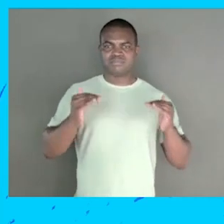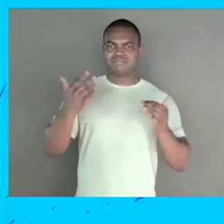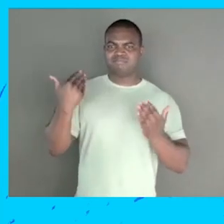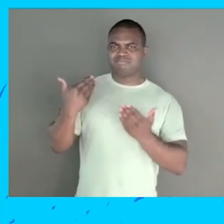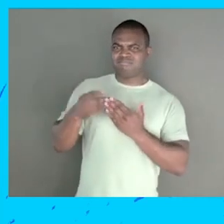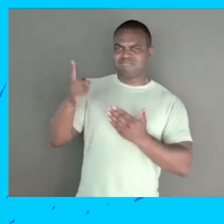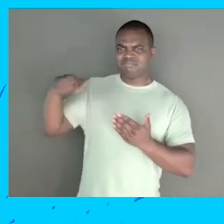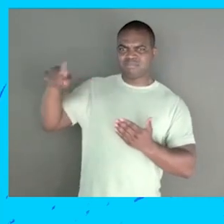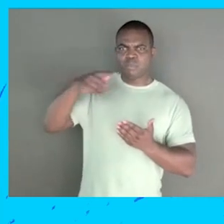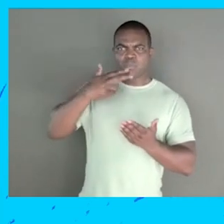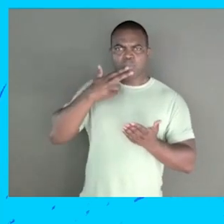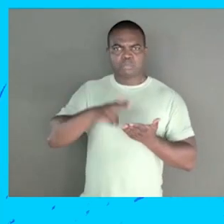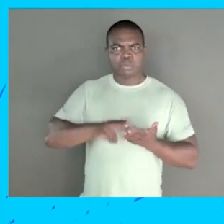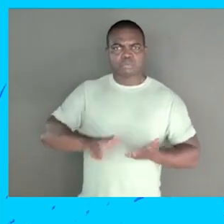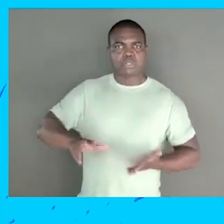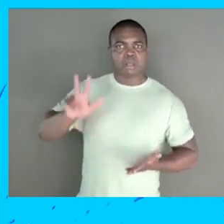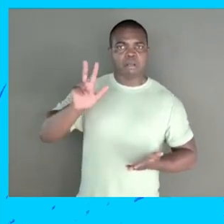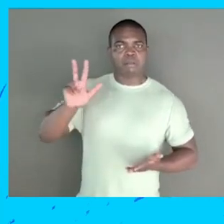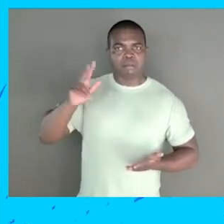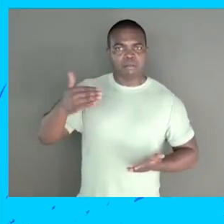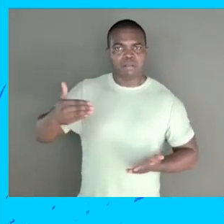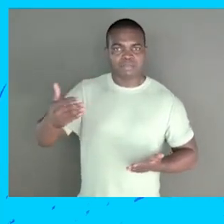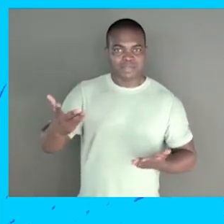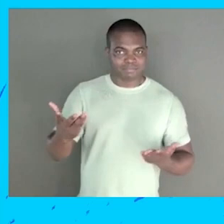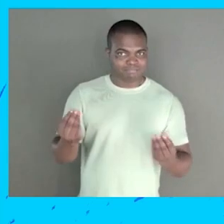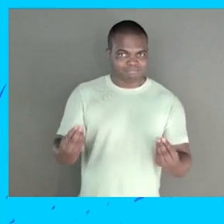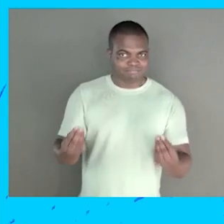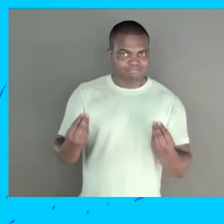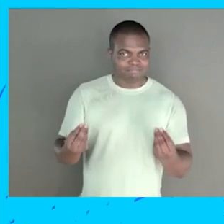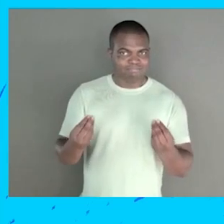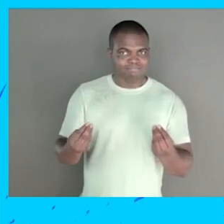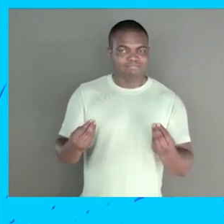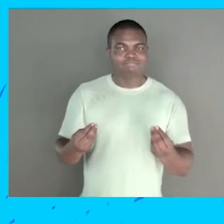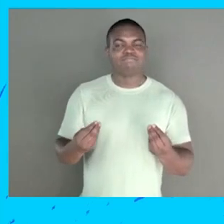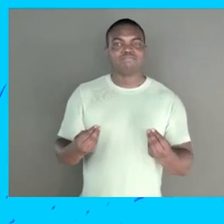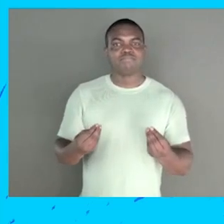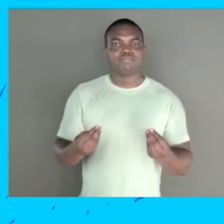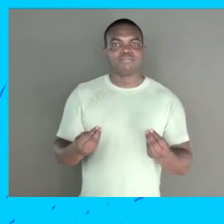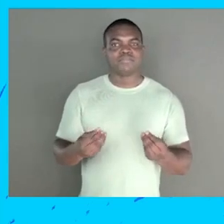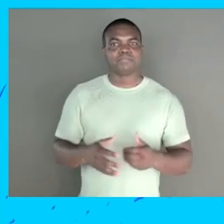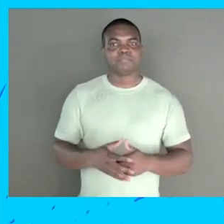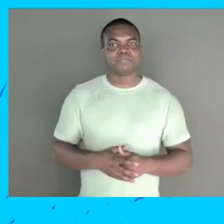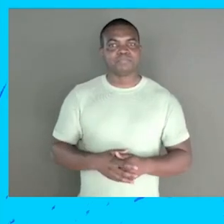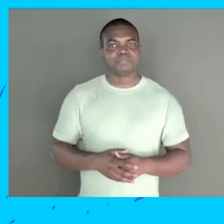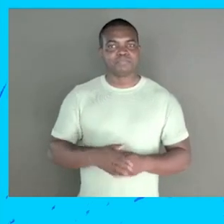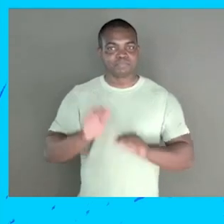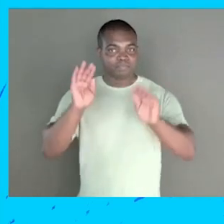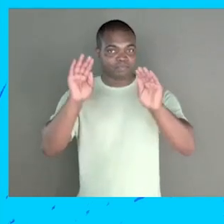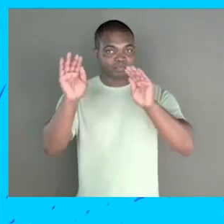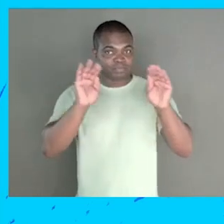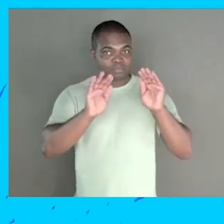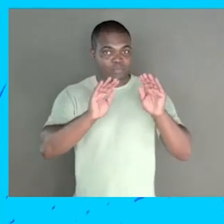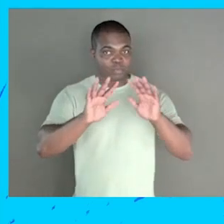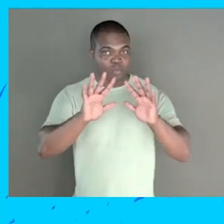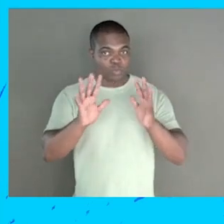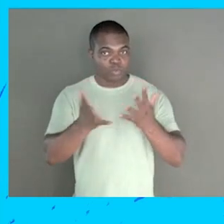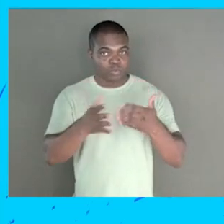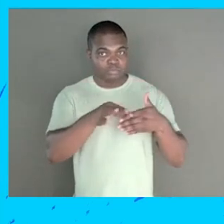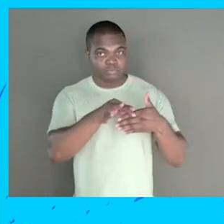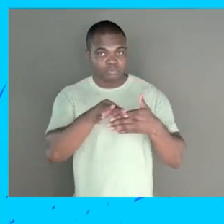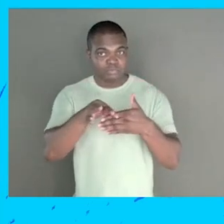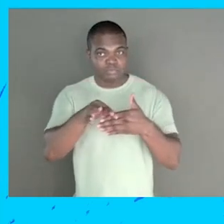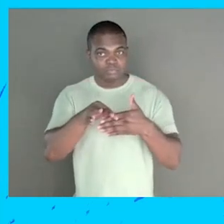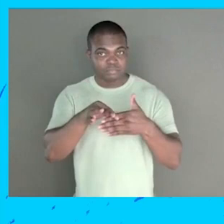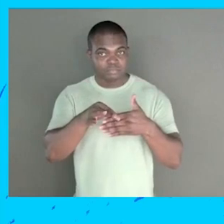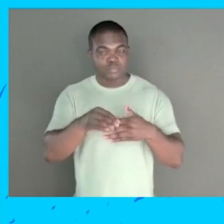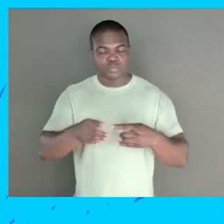to echo our song. Dear world leaders, we are the younger generation, brave and bold.